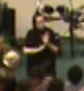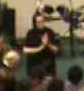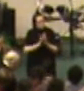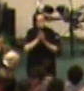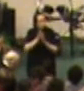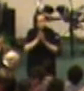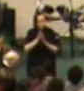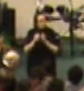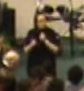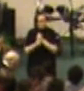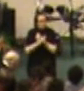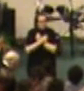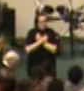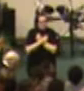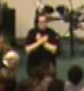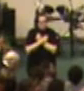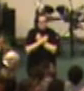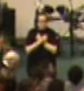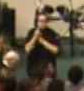and knowledge of you.